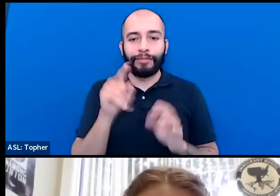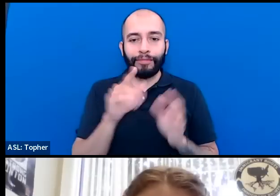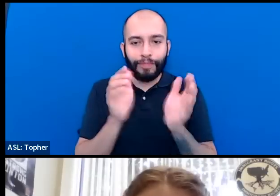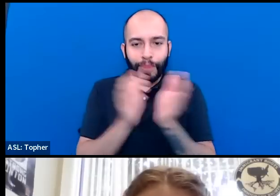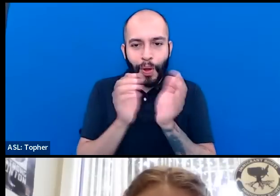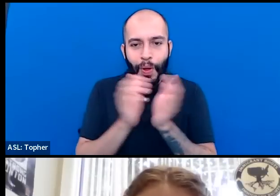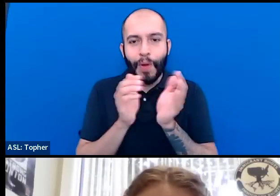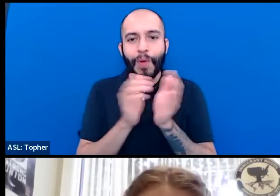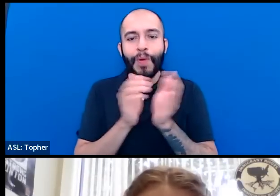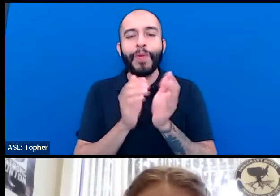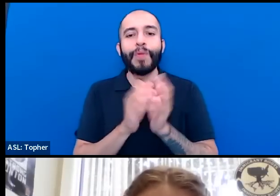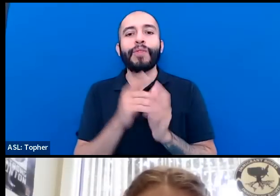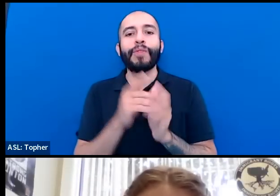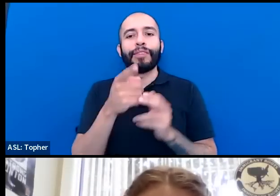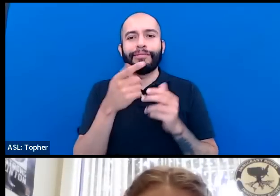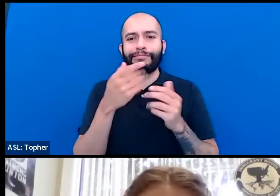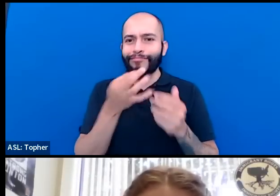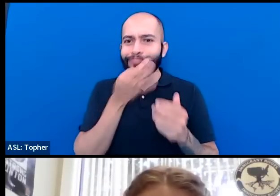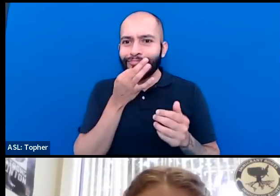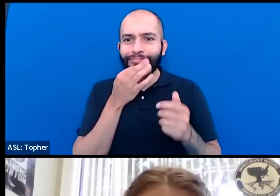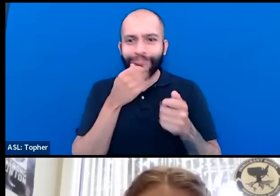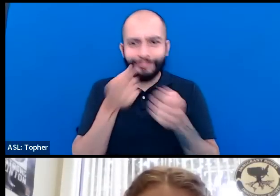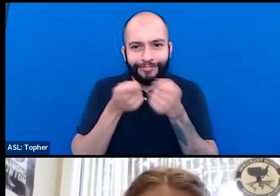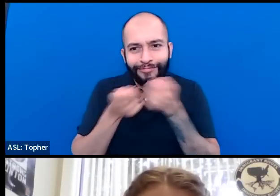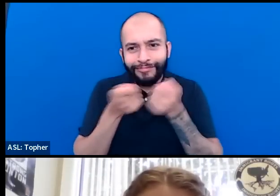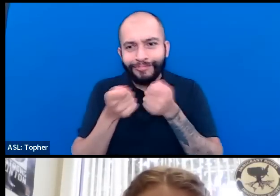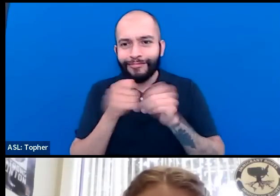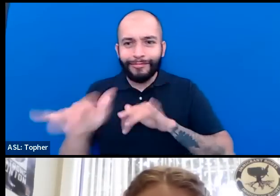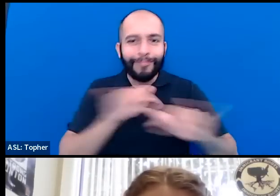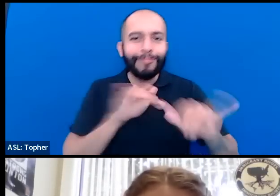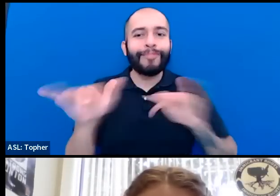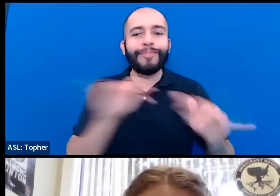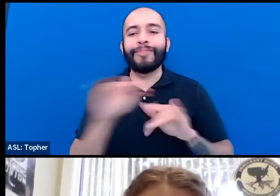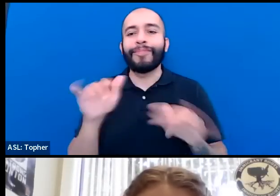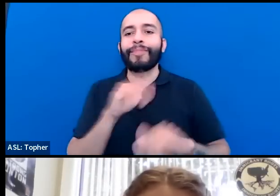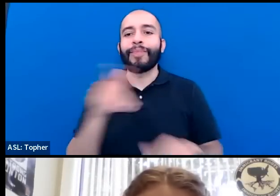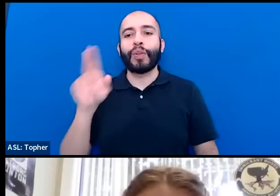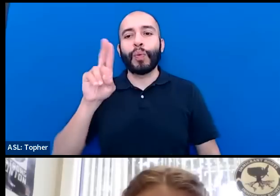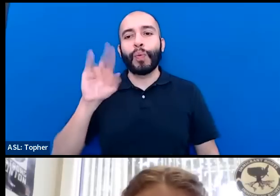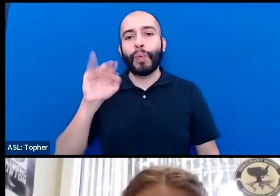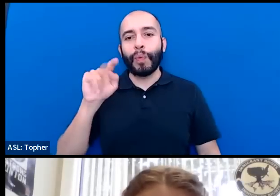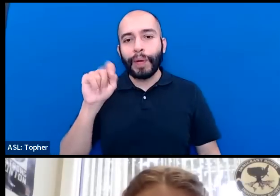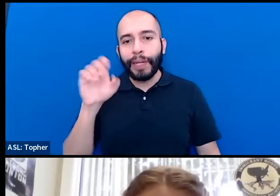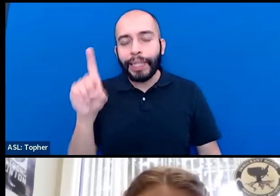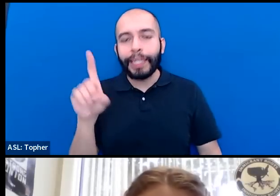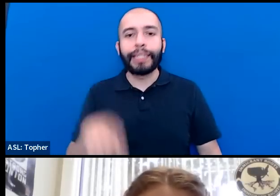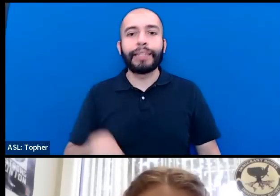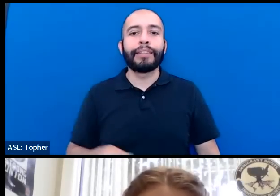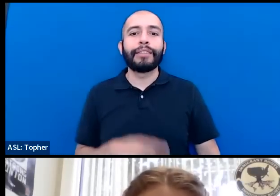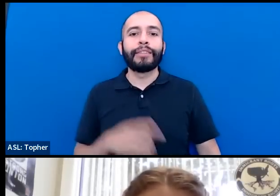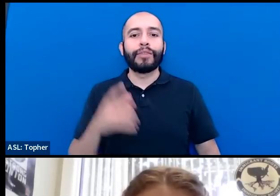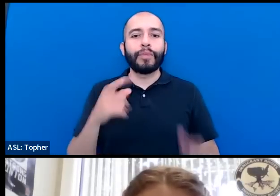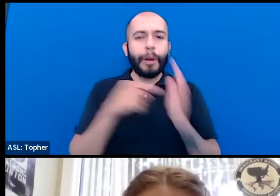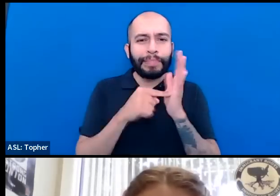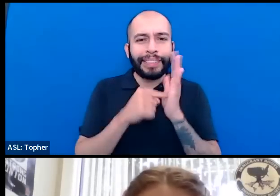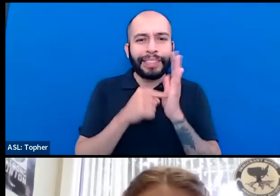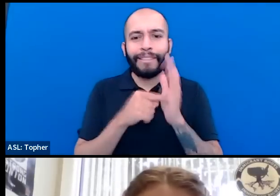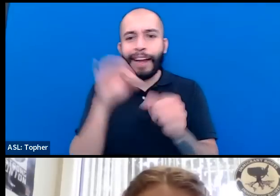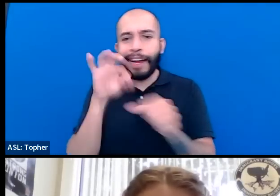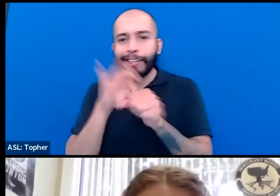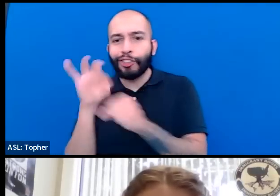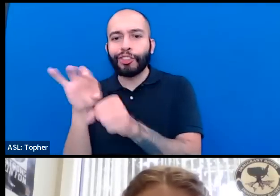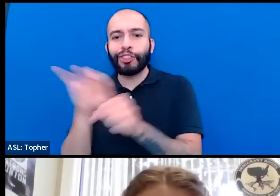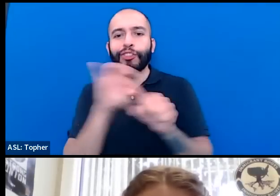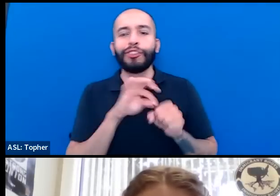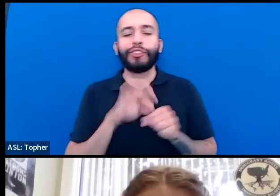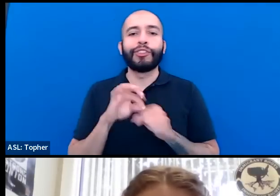now won the representation elections at a little more than 200 Starbucks. How